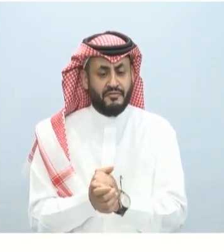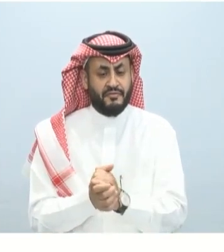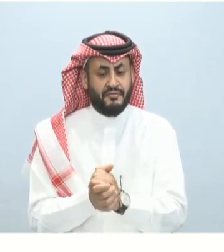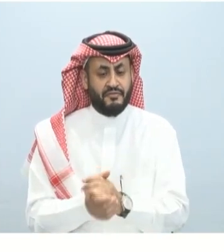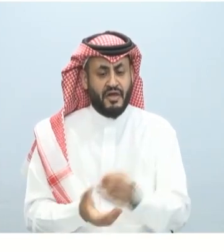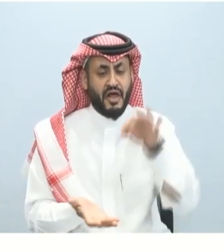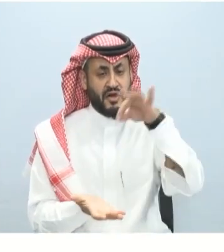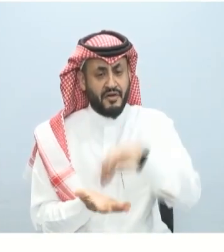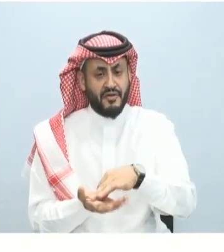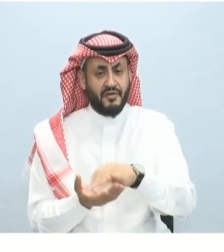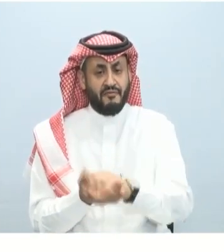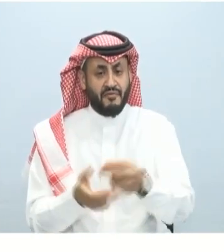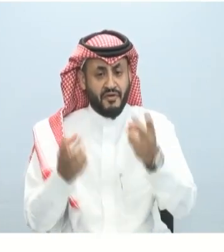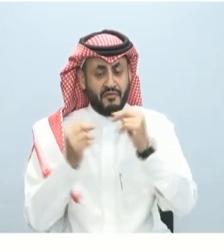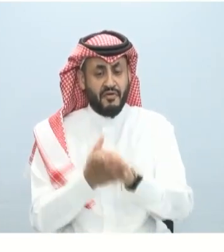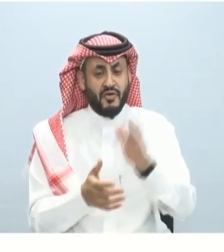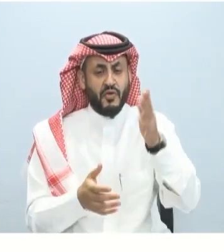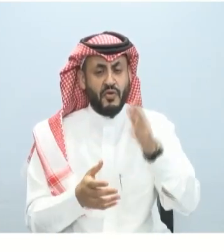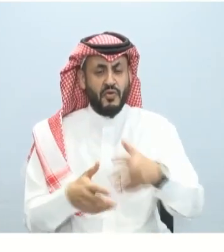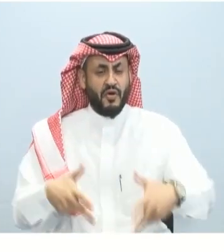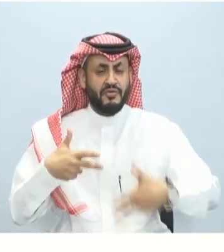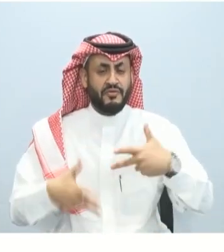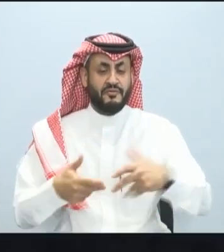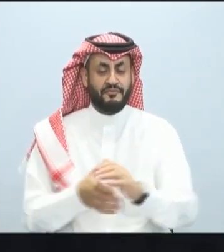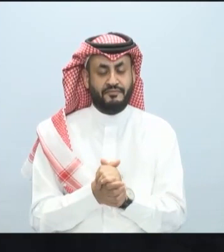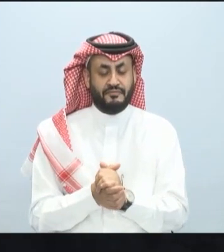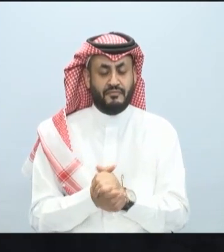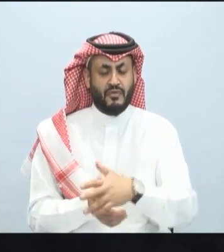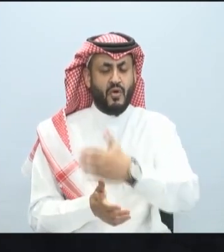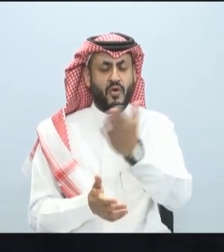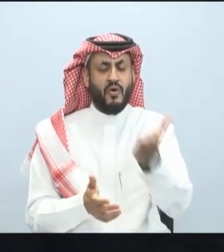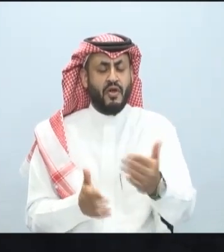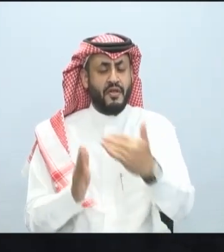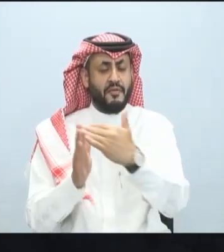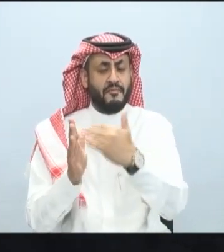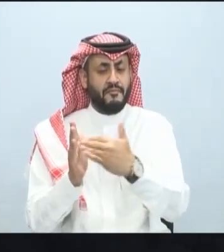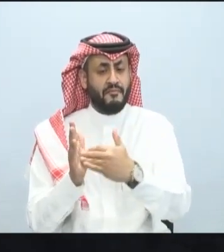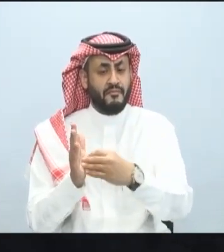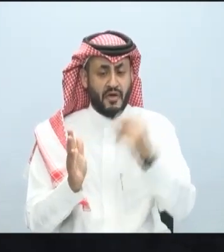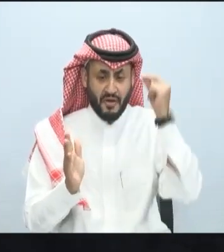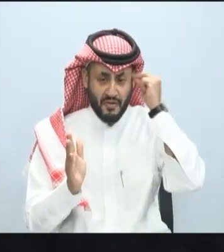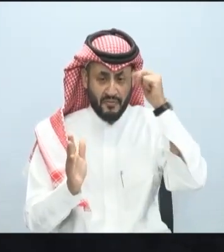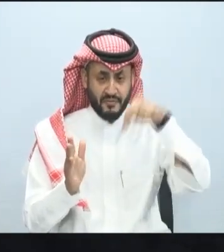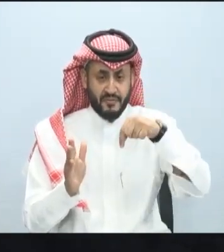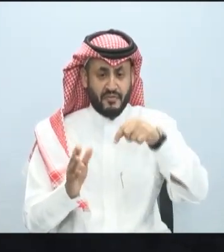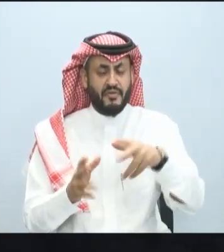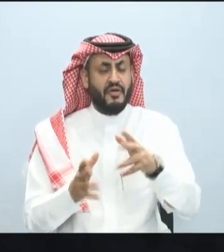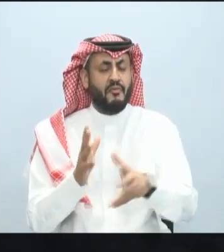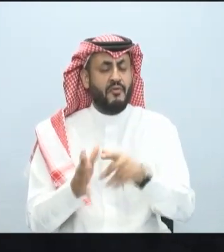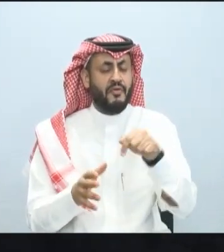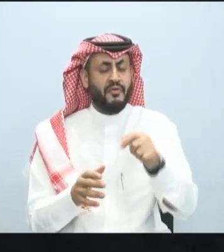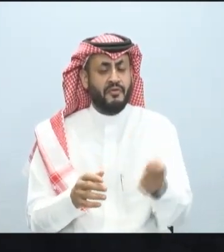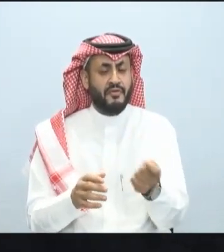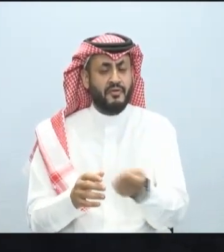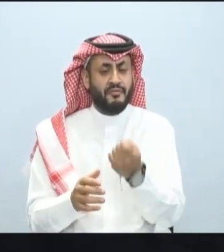real, inspiring, new attitude. So these are the parts that I put in mind that I am going to talk about